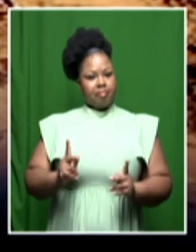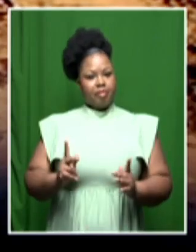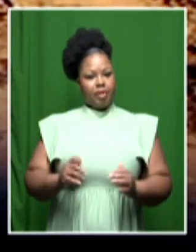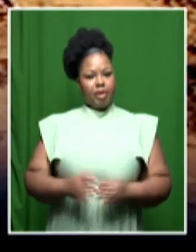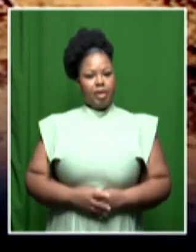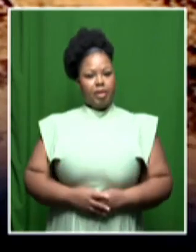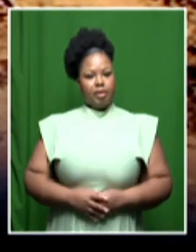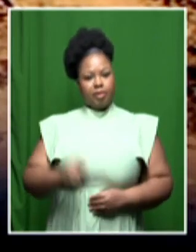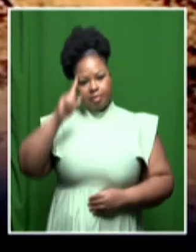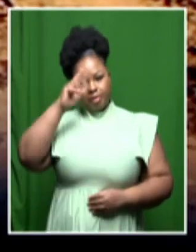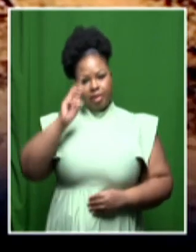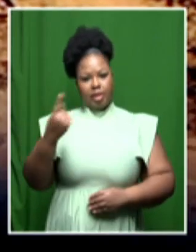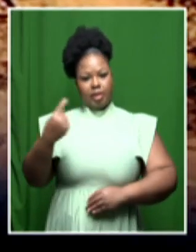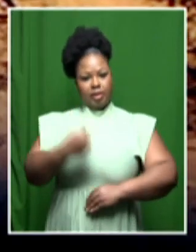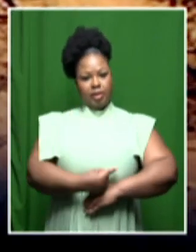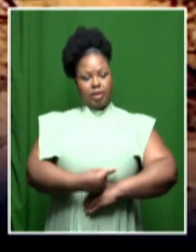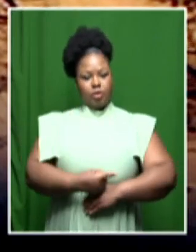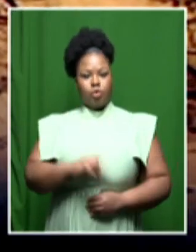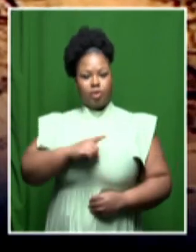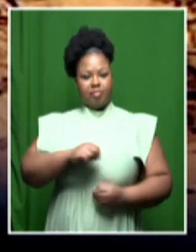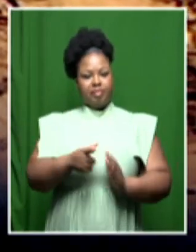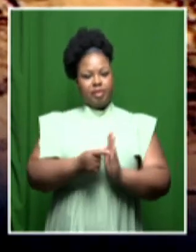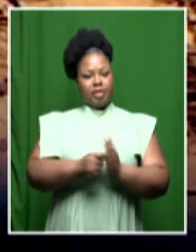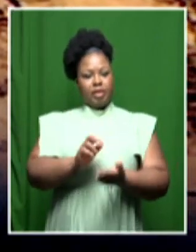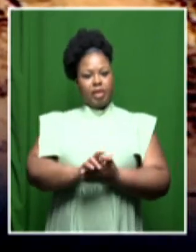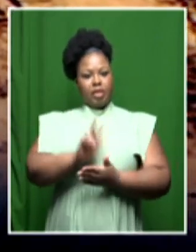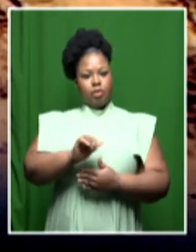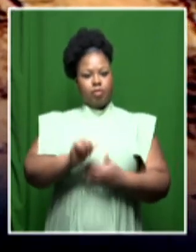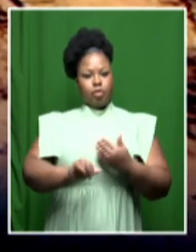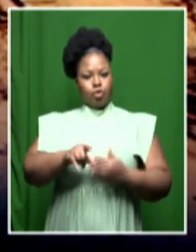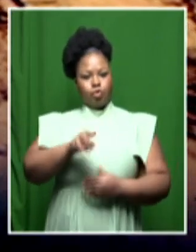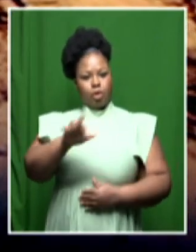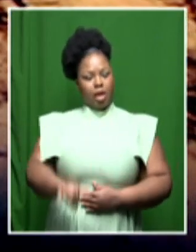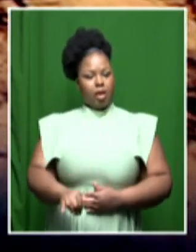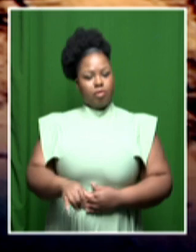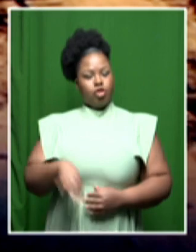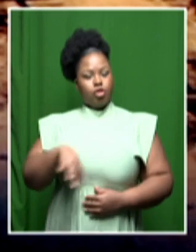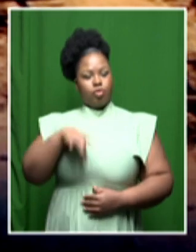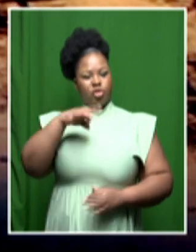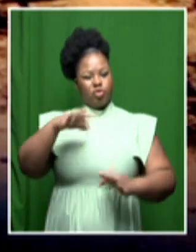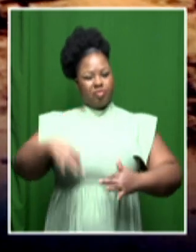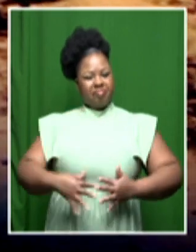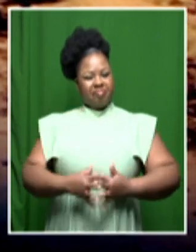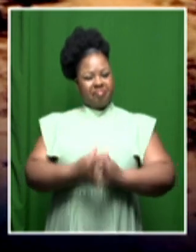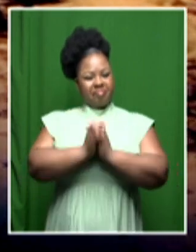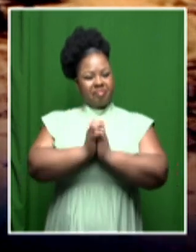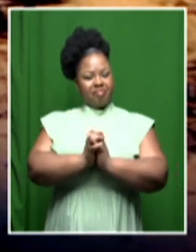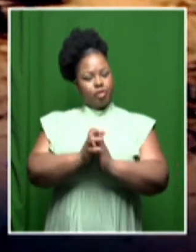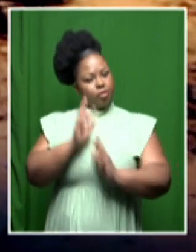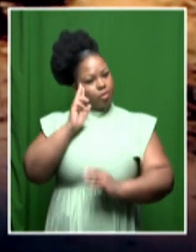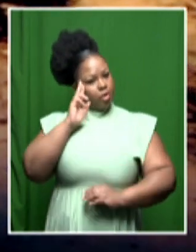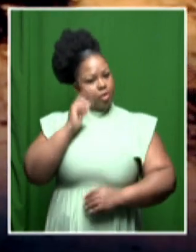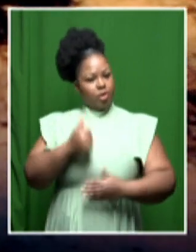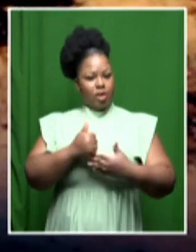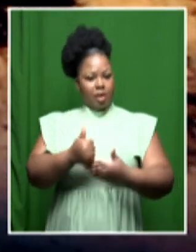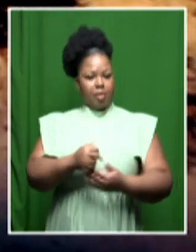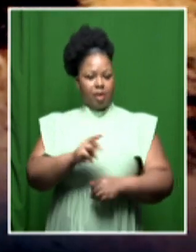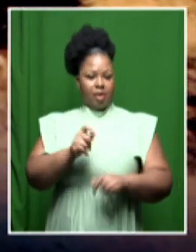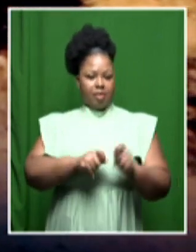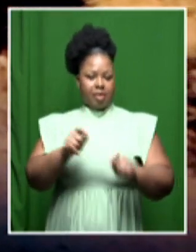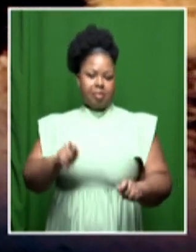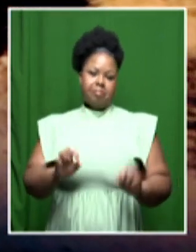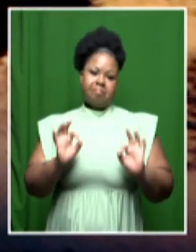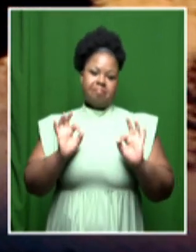next week is Mandela Day. Of course, you know that, the 18th of July. And that spirit of Ubuntu and remembering to help others, of course,